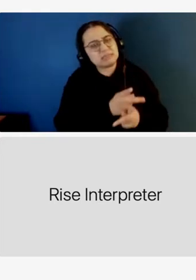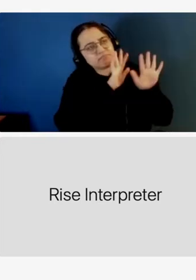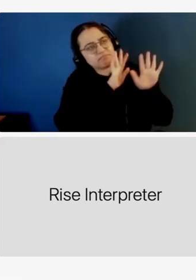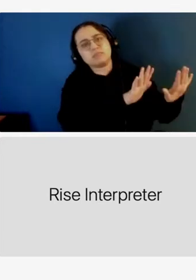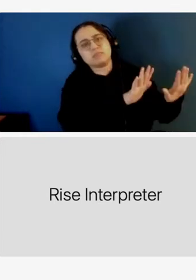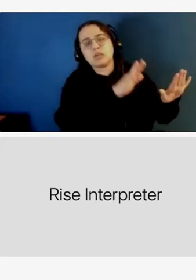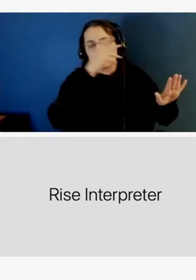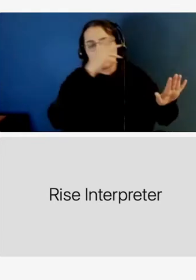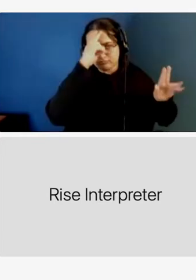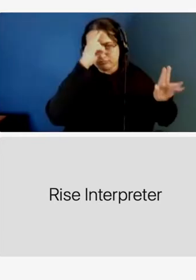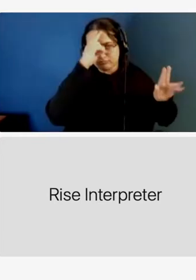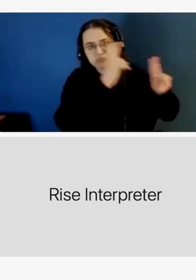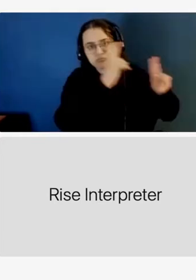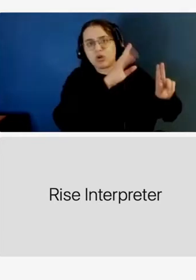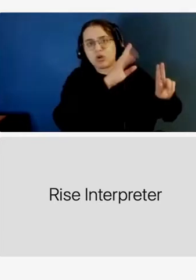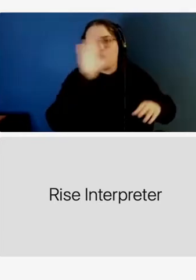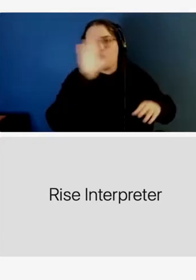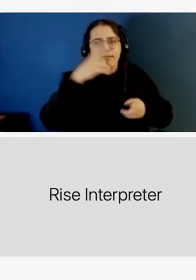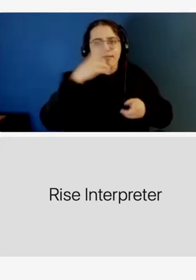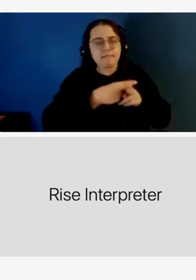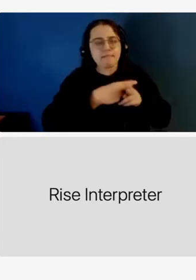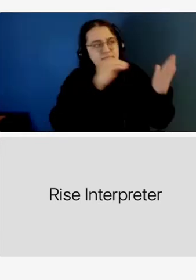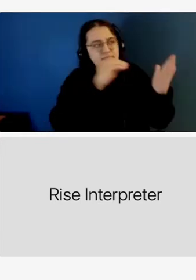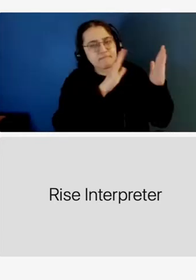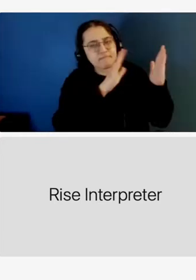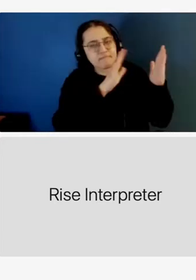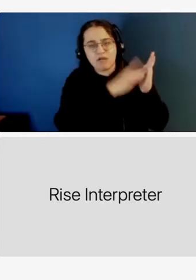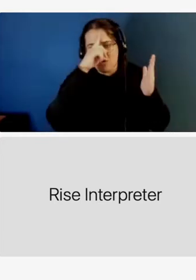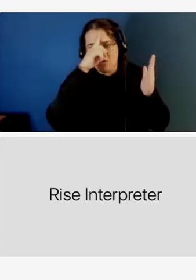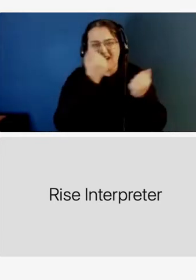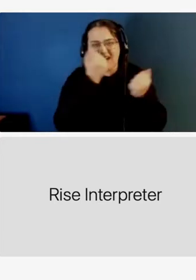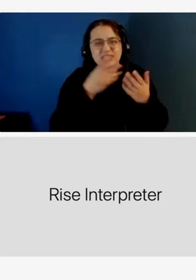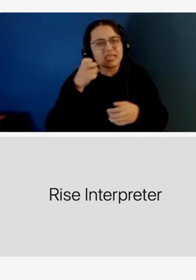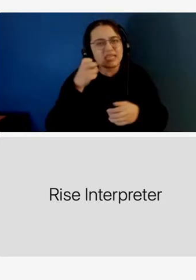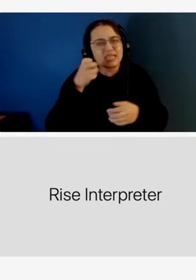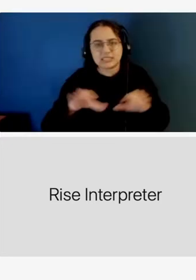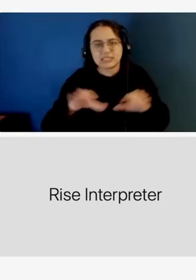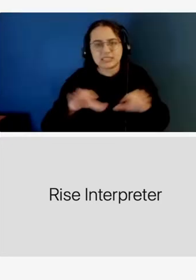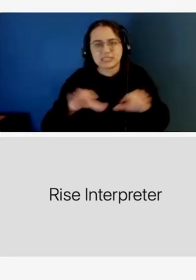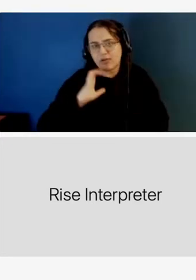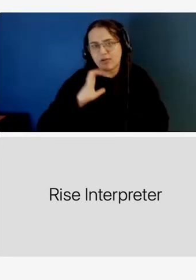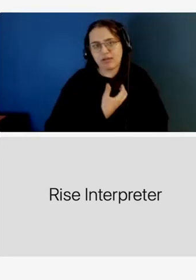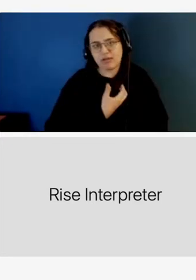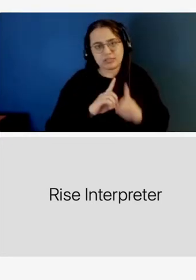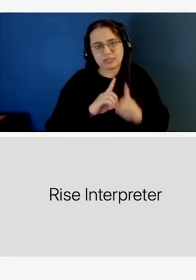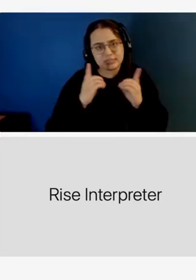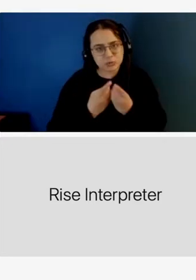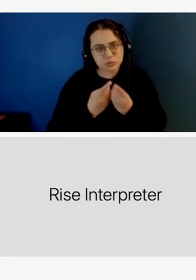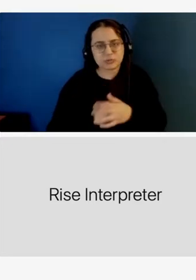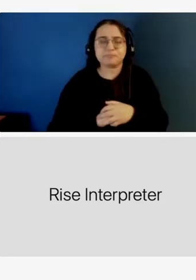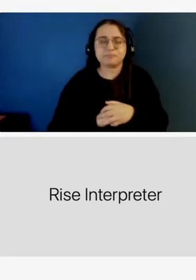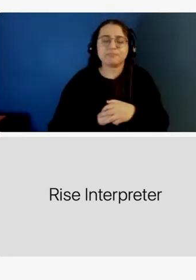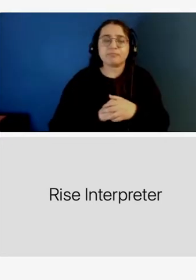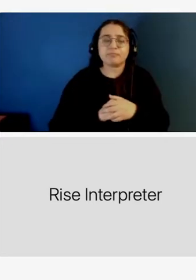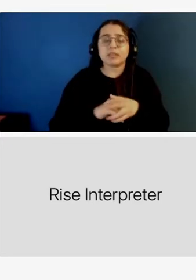everything that he did for our district. And to add other outside,